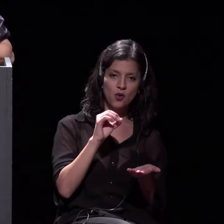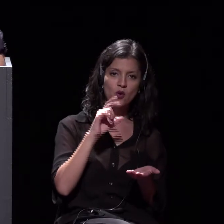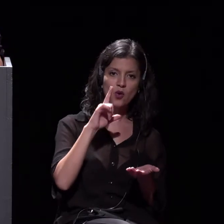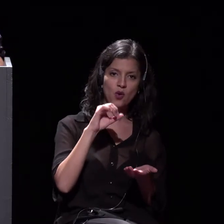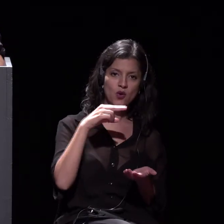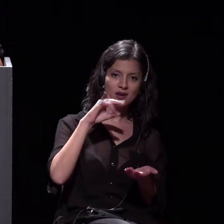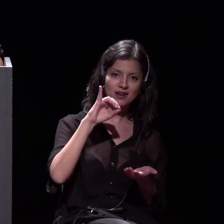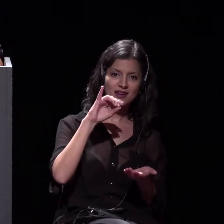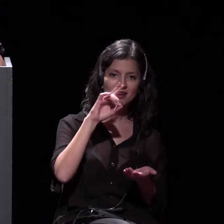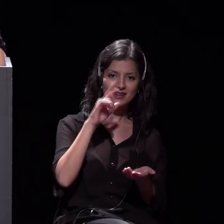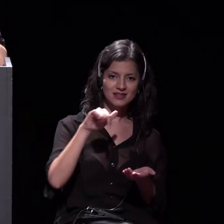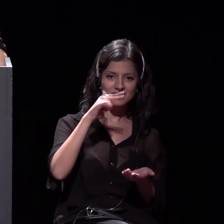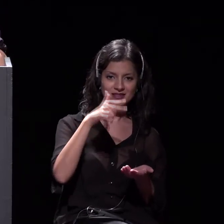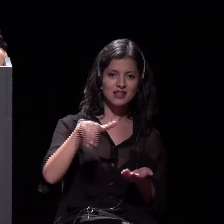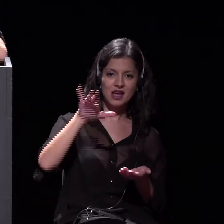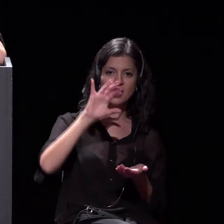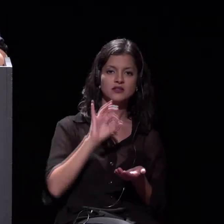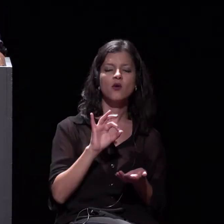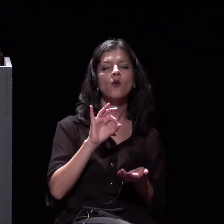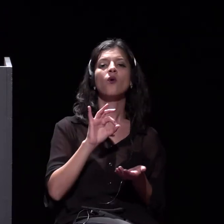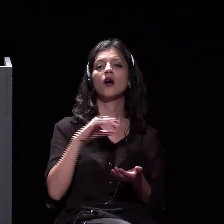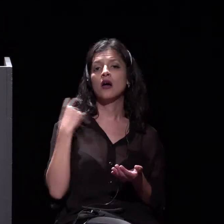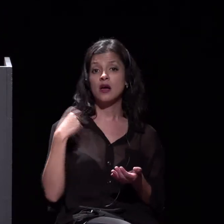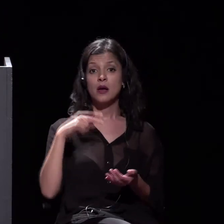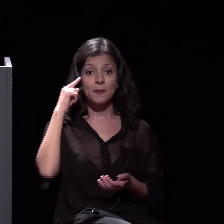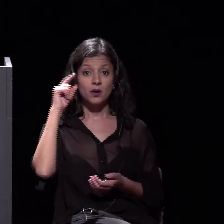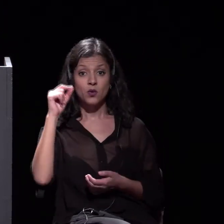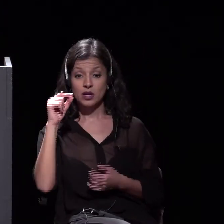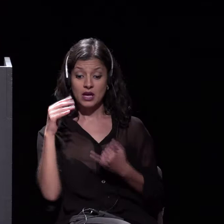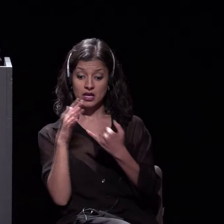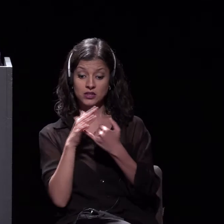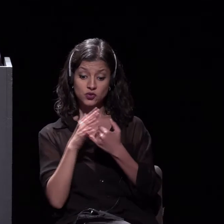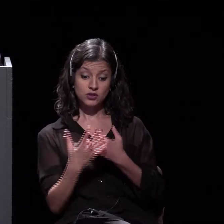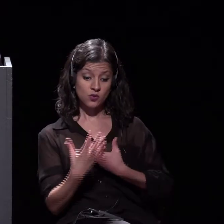fact that their own institutional tenets might be modified and kind of thought anew.